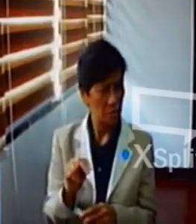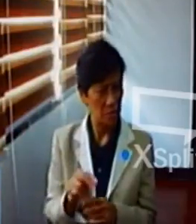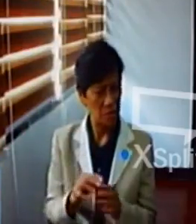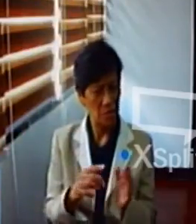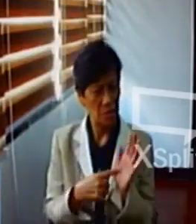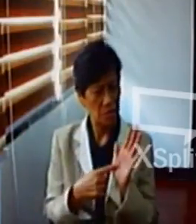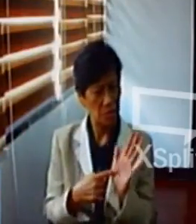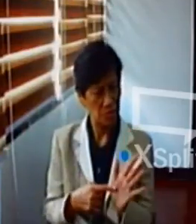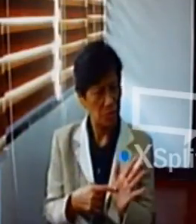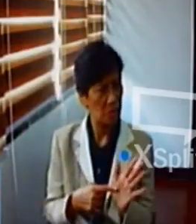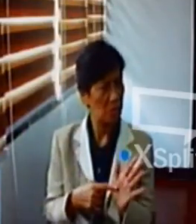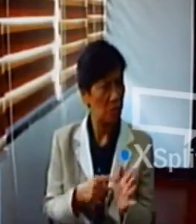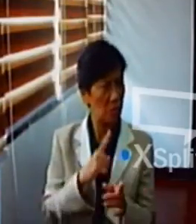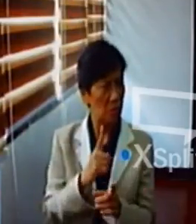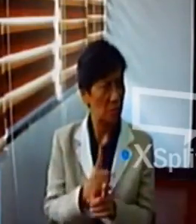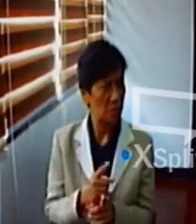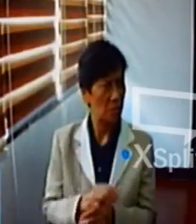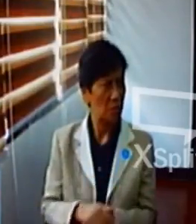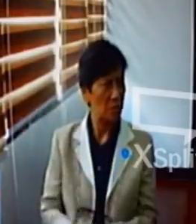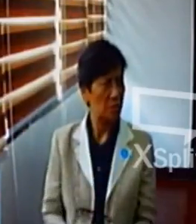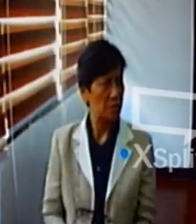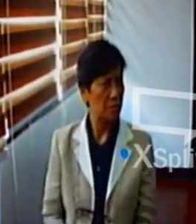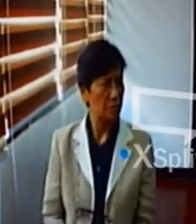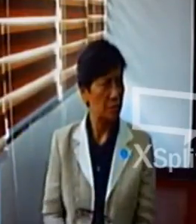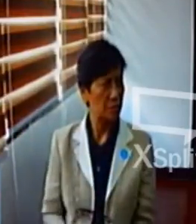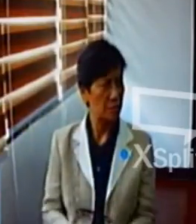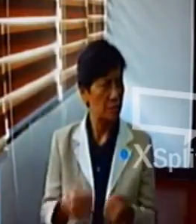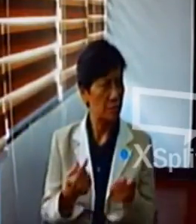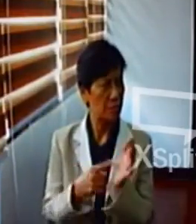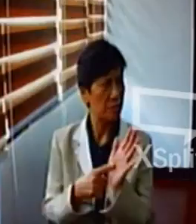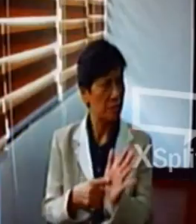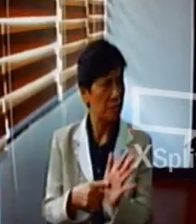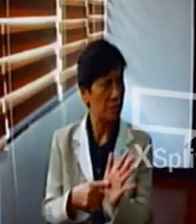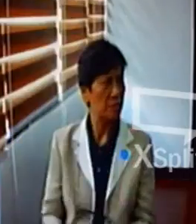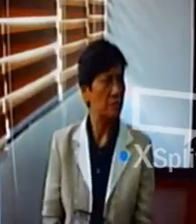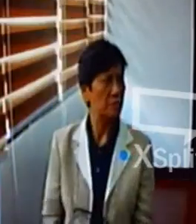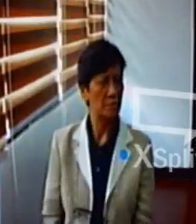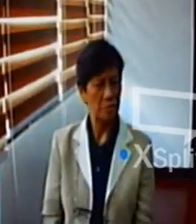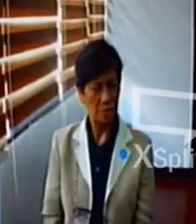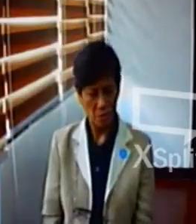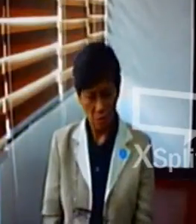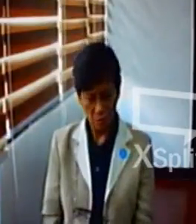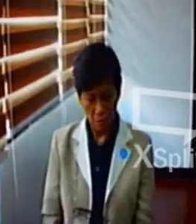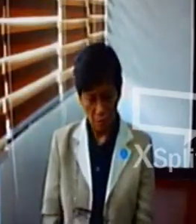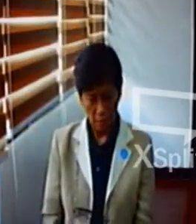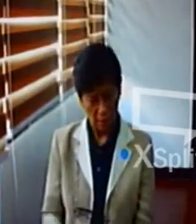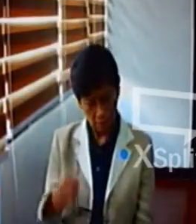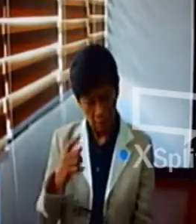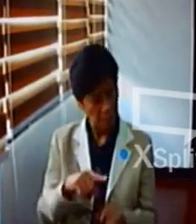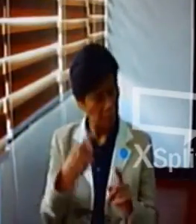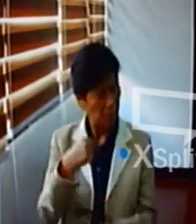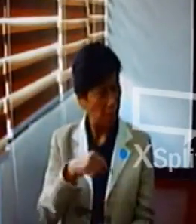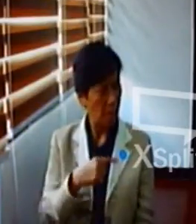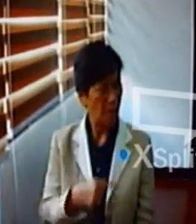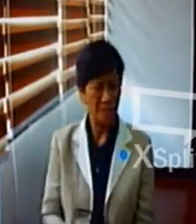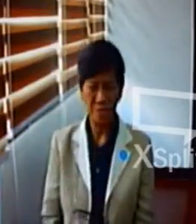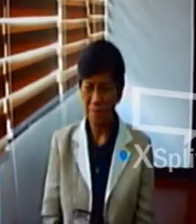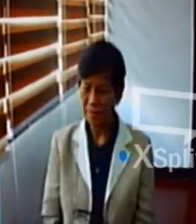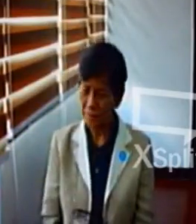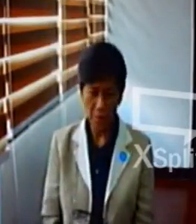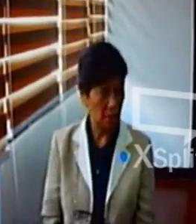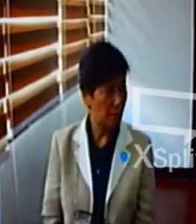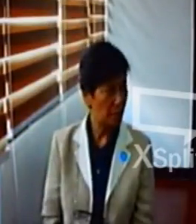talagang nag-increase. And unfortunately, sa atin, kulang po yung